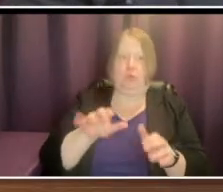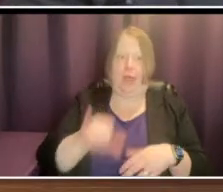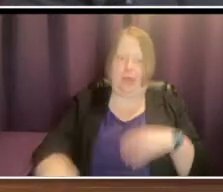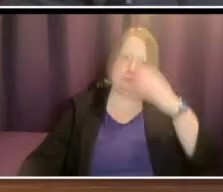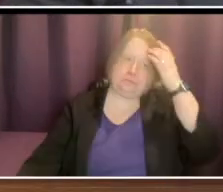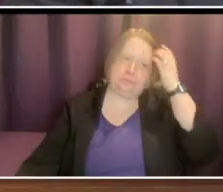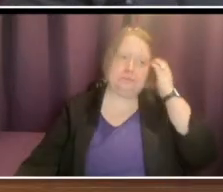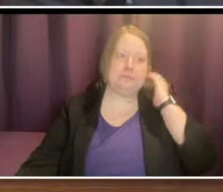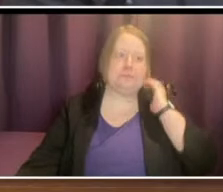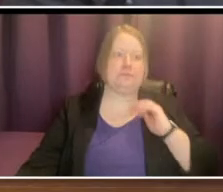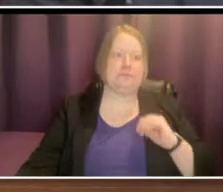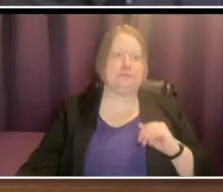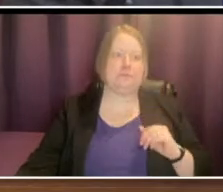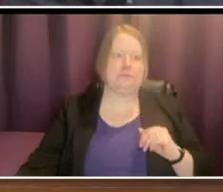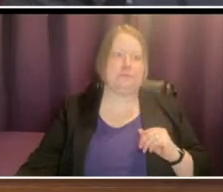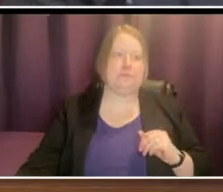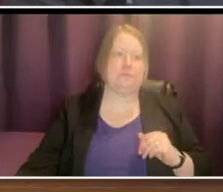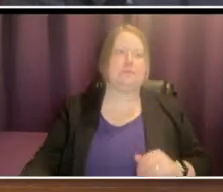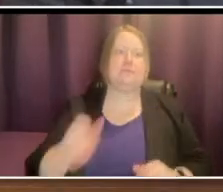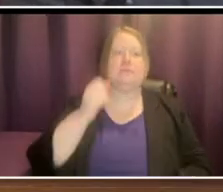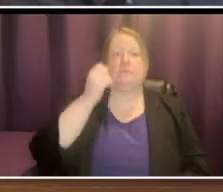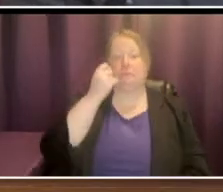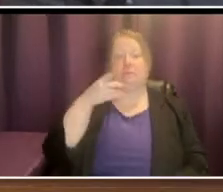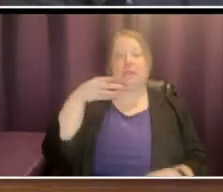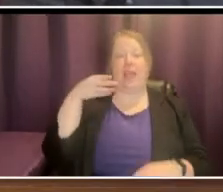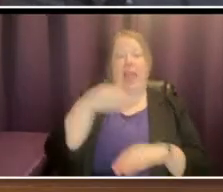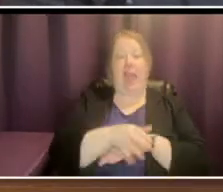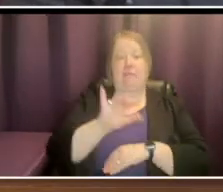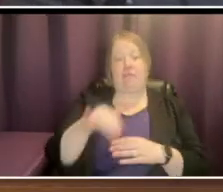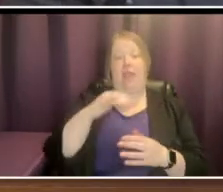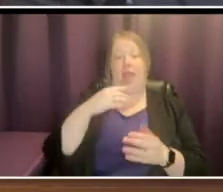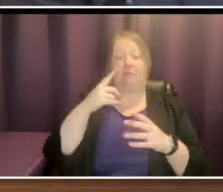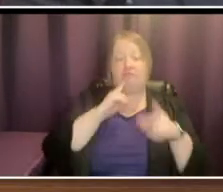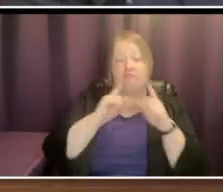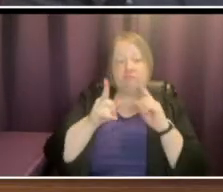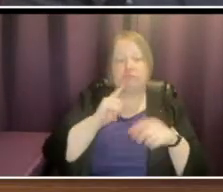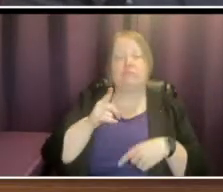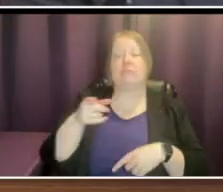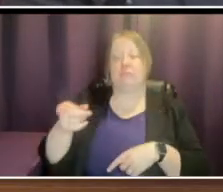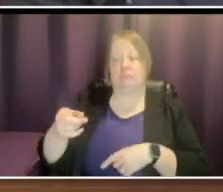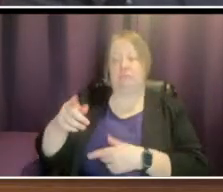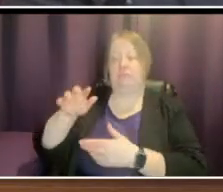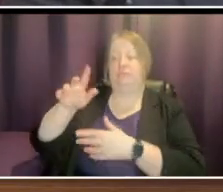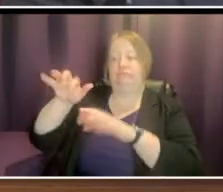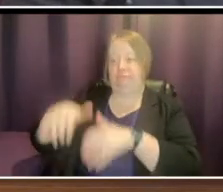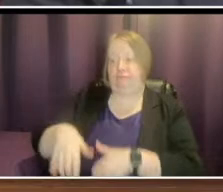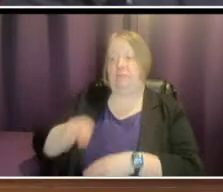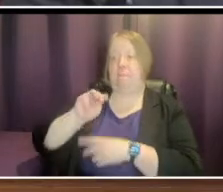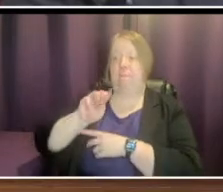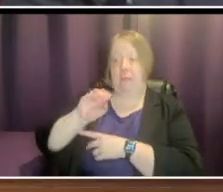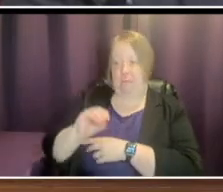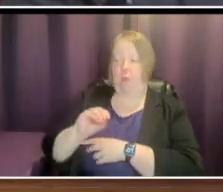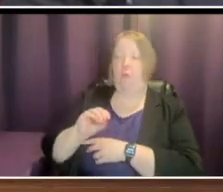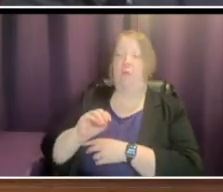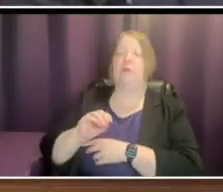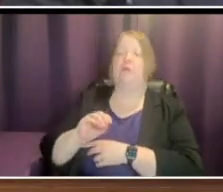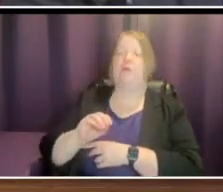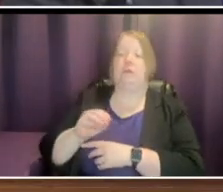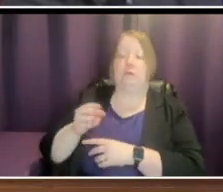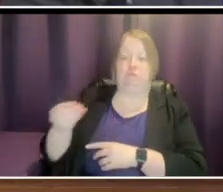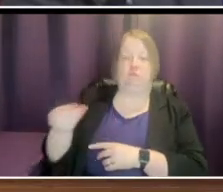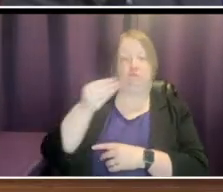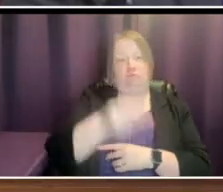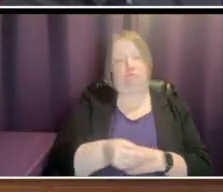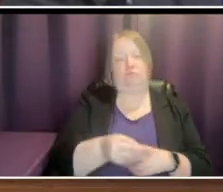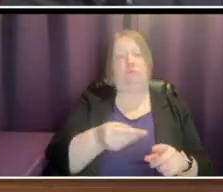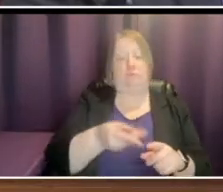conversation, Mr. Jacob drafted a memo to Mr. Short, which the select committee got from the National Archives. The